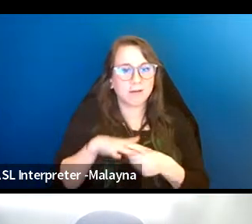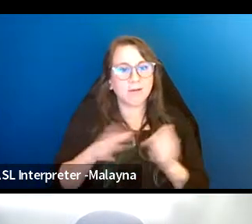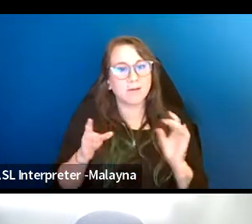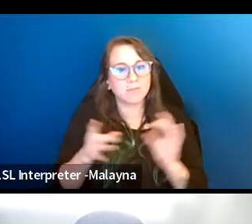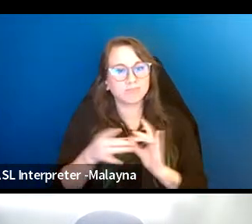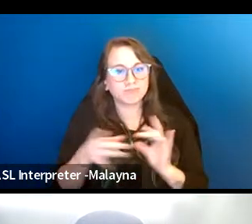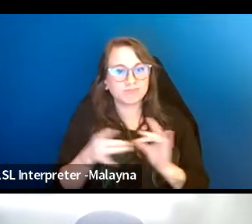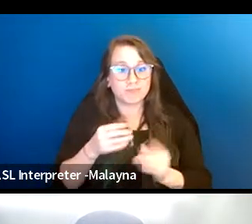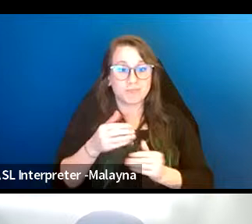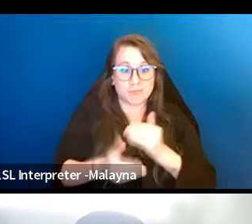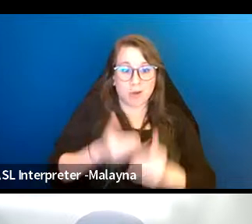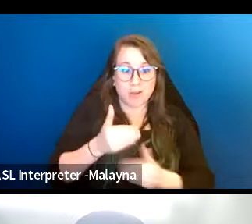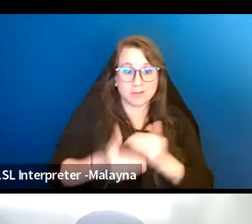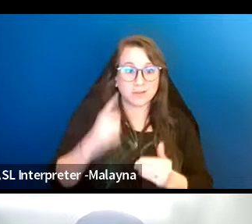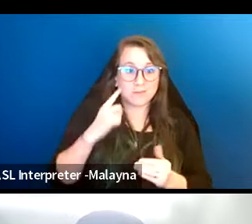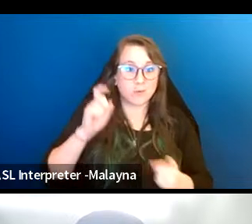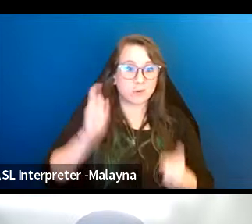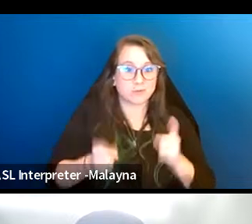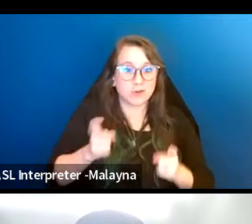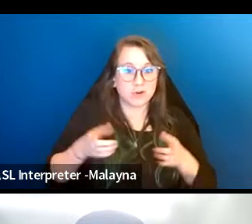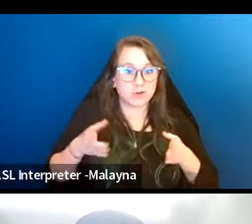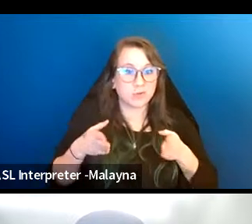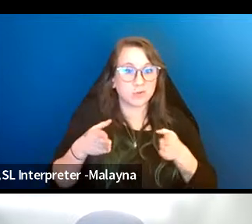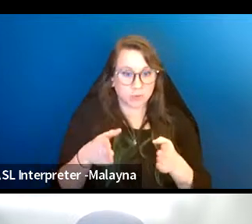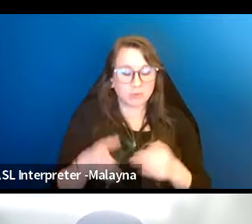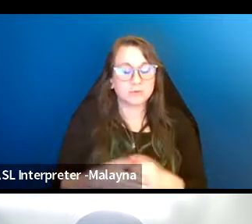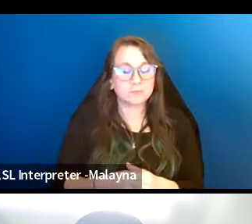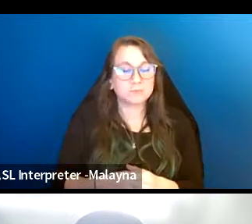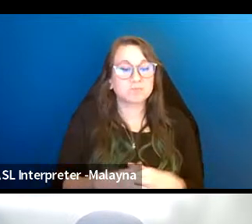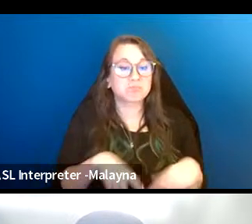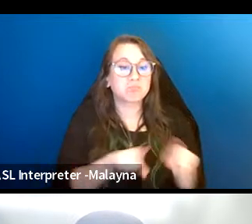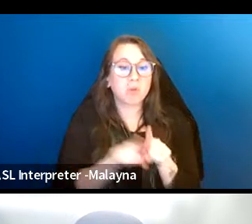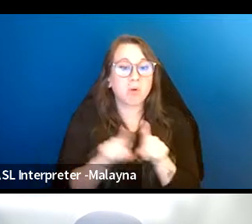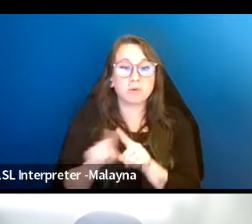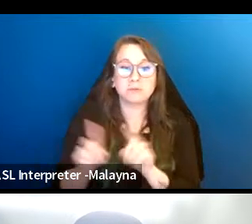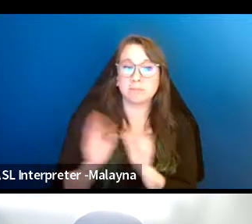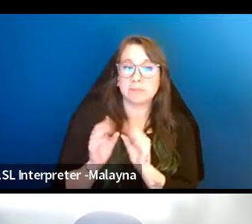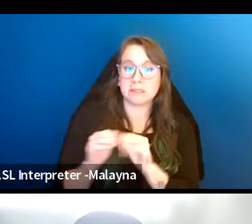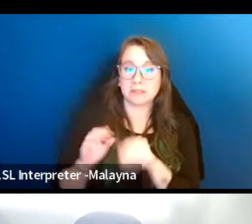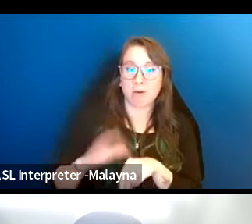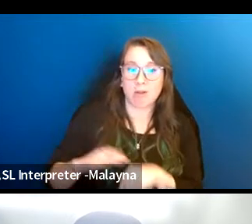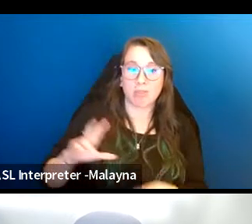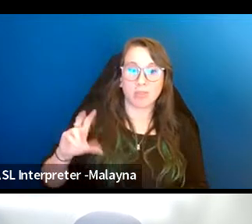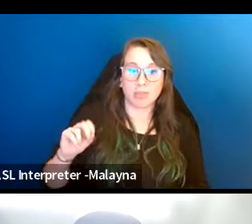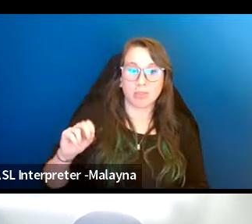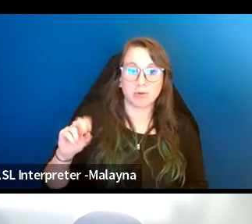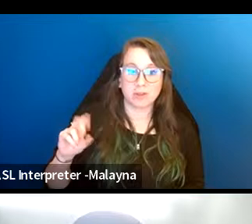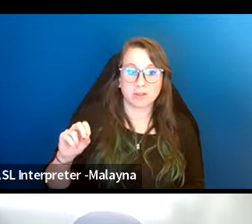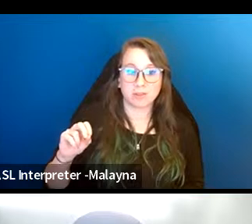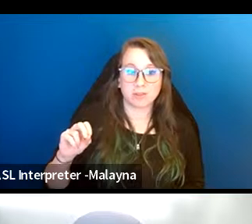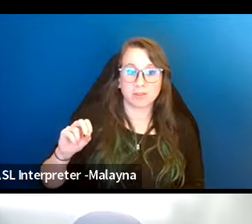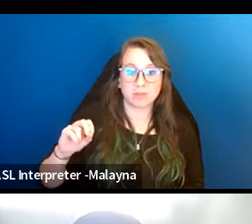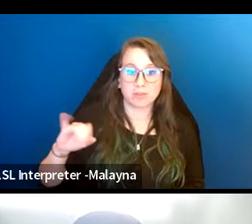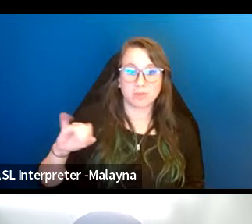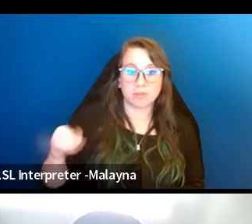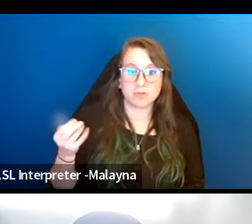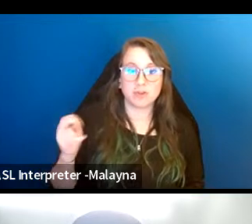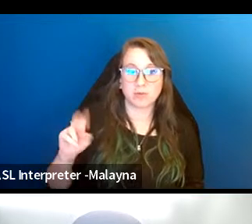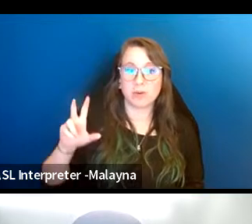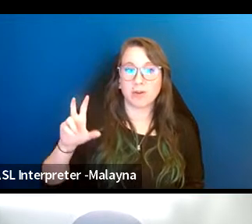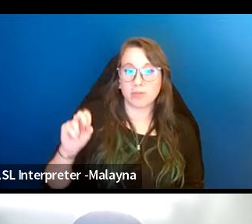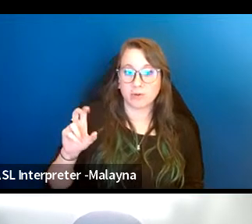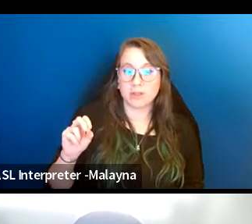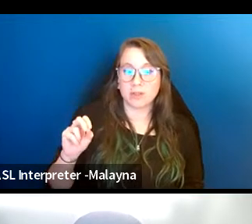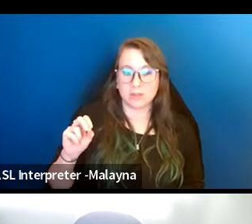the process for changing roads. I also had a meeting on the 30th of January